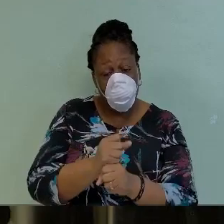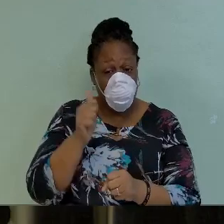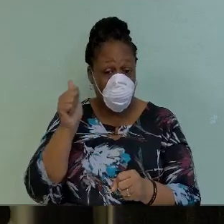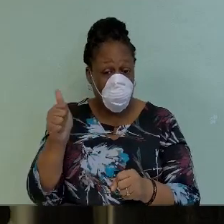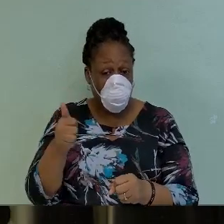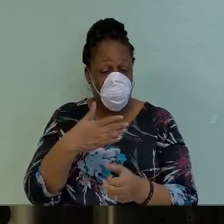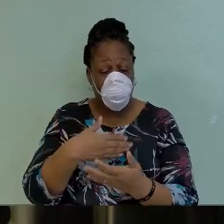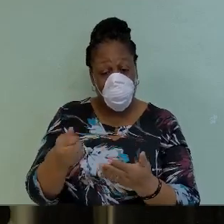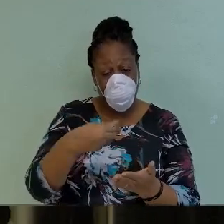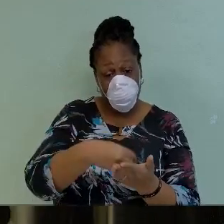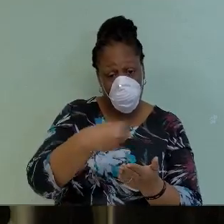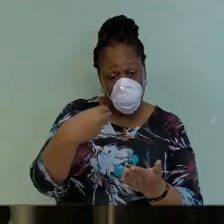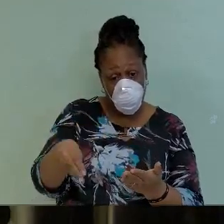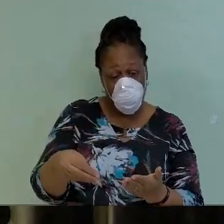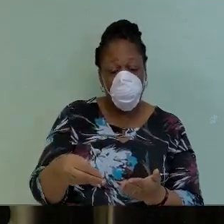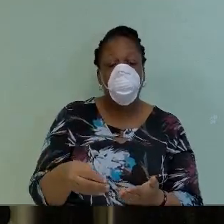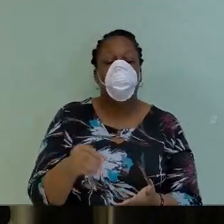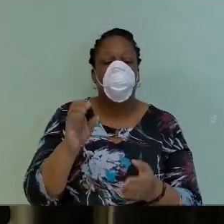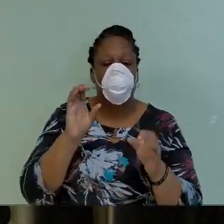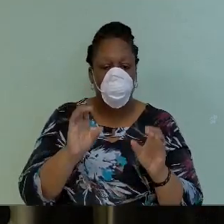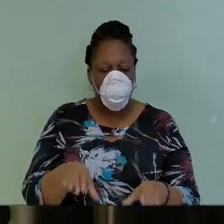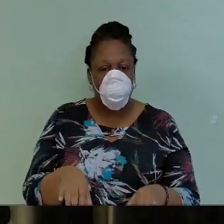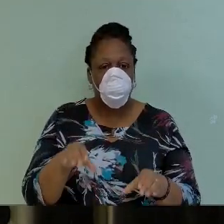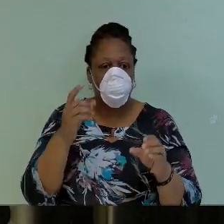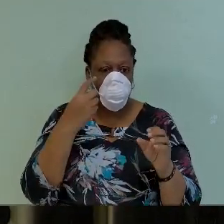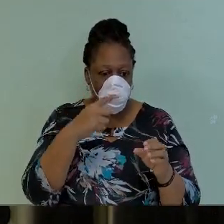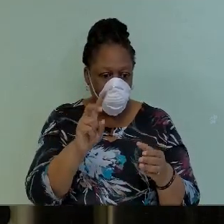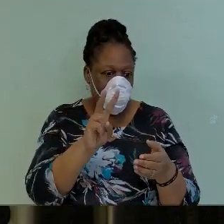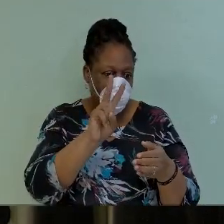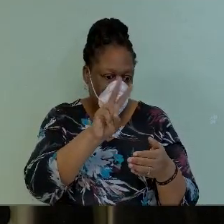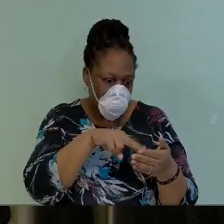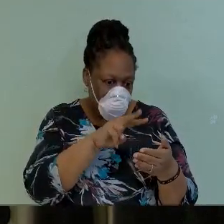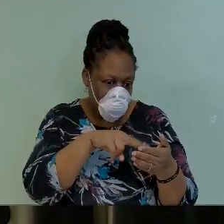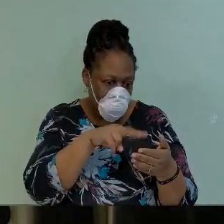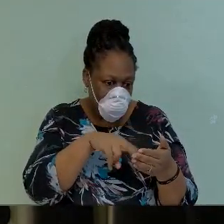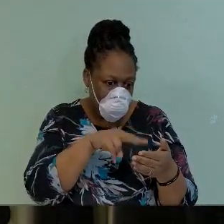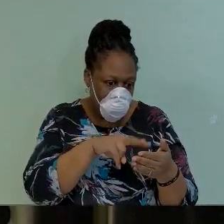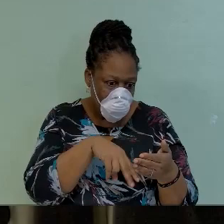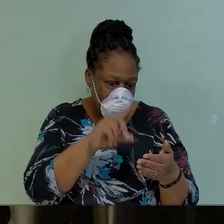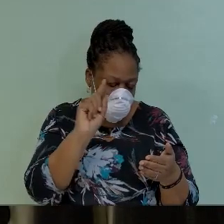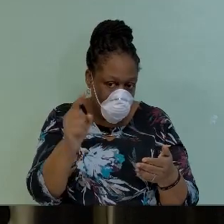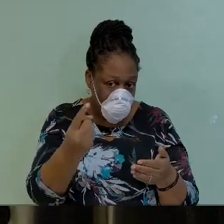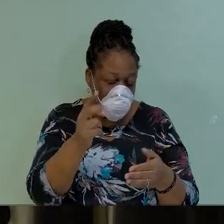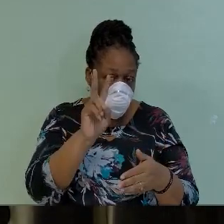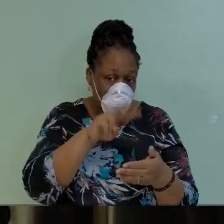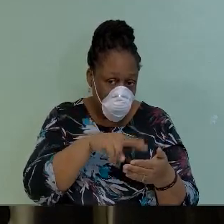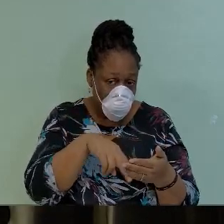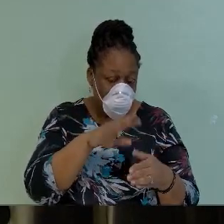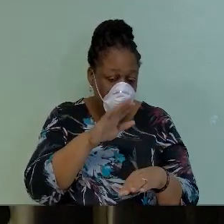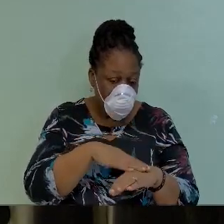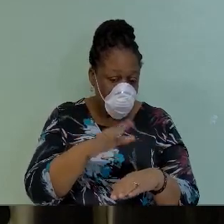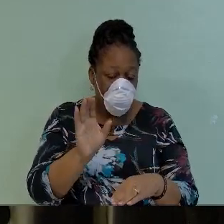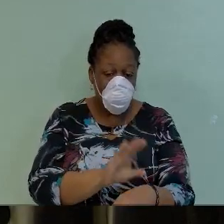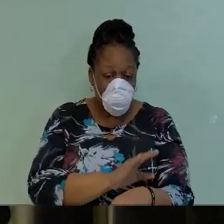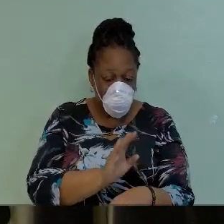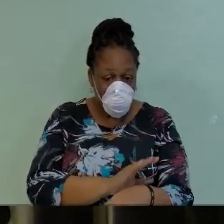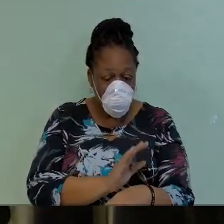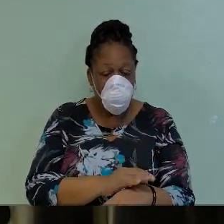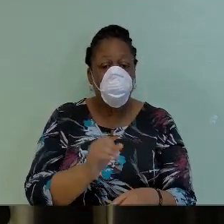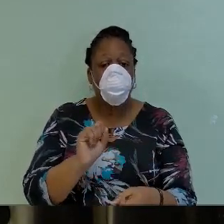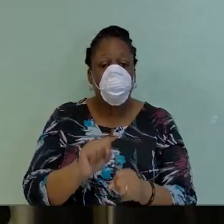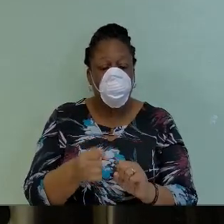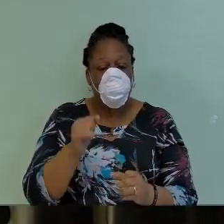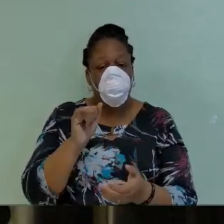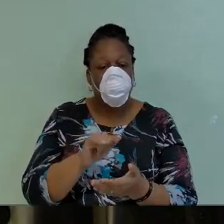equipment, test kits, etc., it's important to look at the standard methods that were used to develop